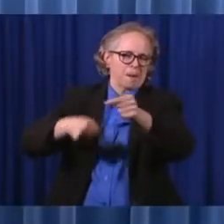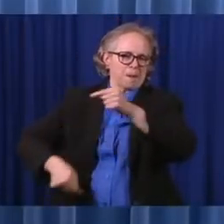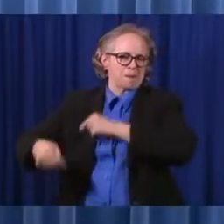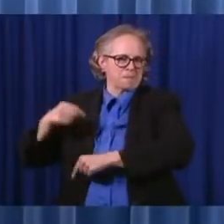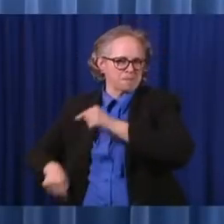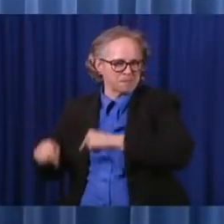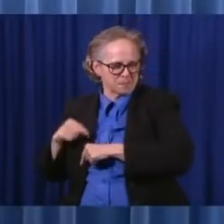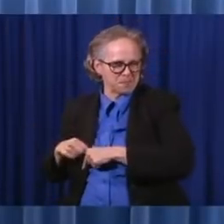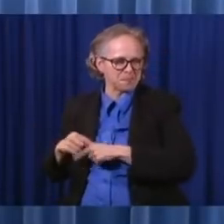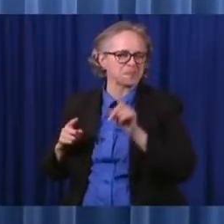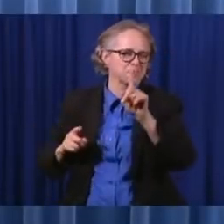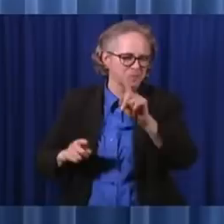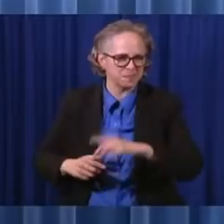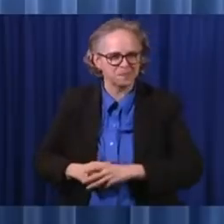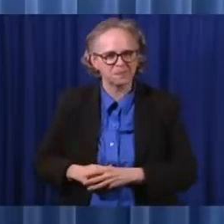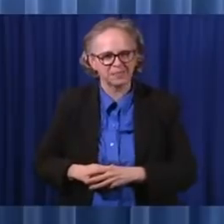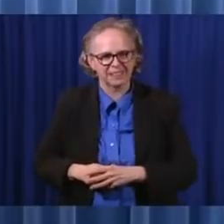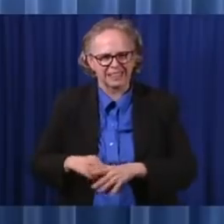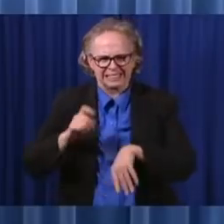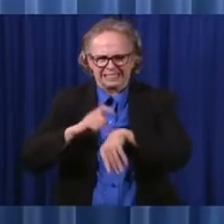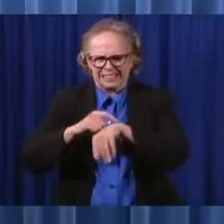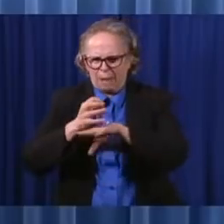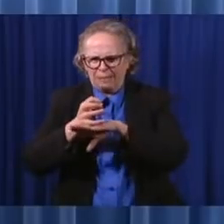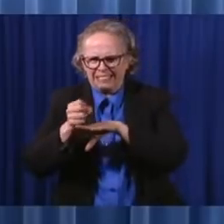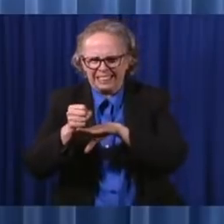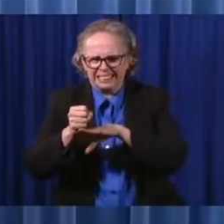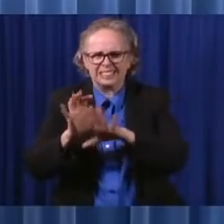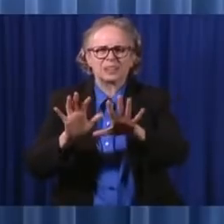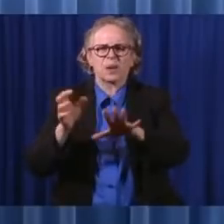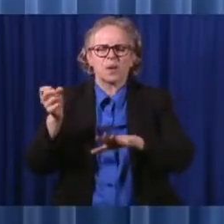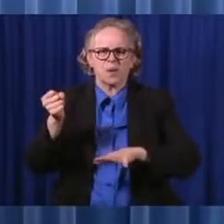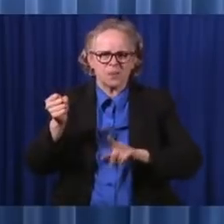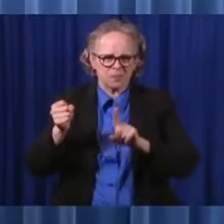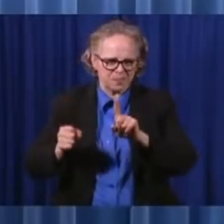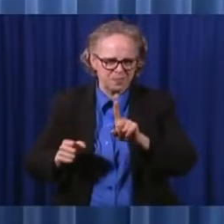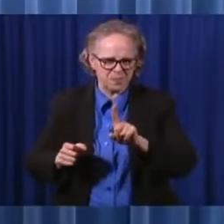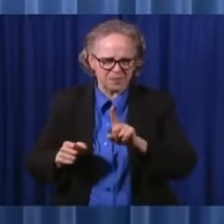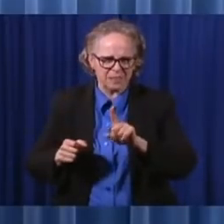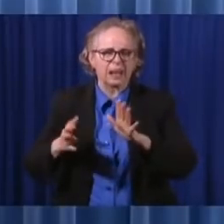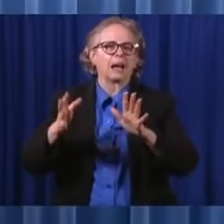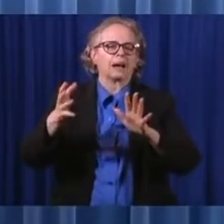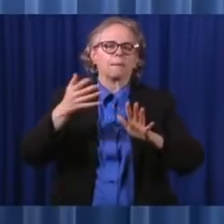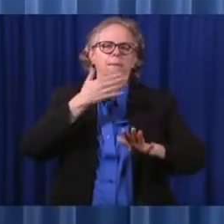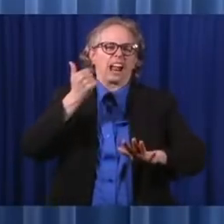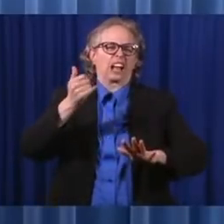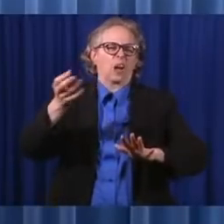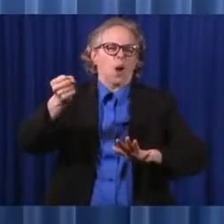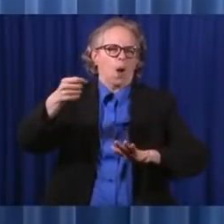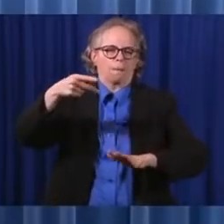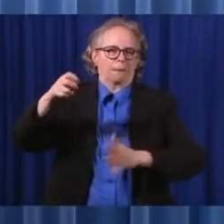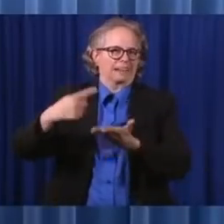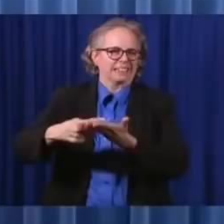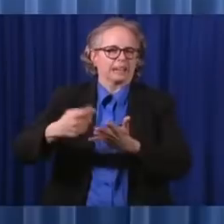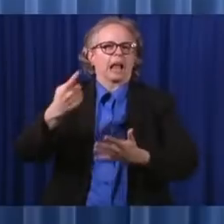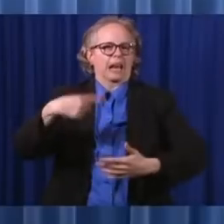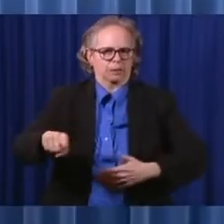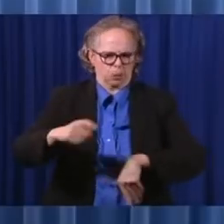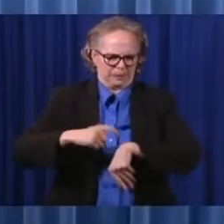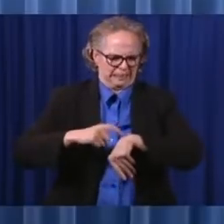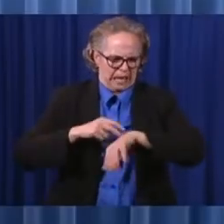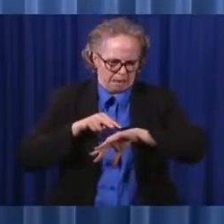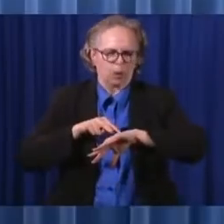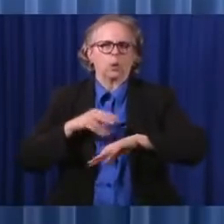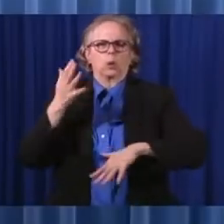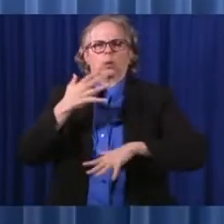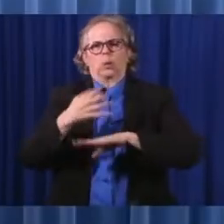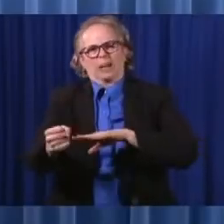because I'm running out of time, and we will do that. We will do that next week. General Harris